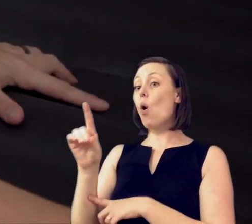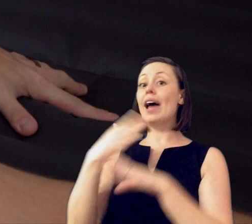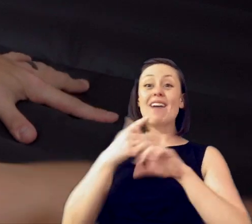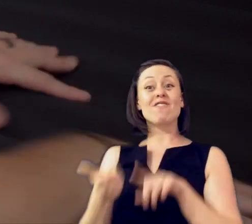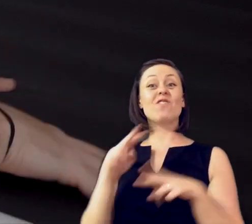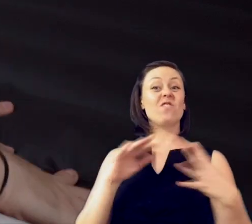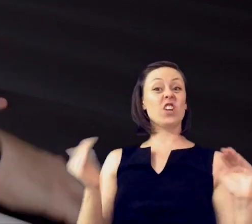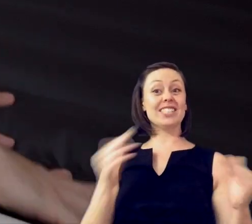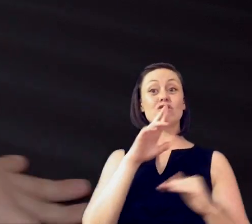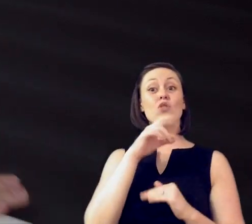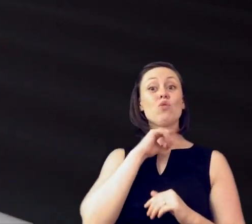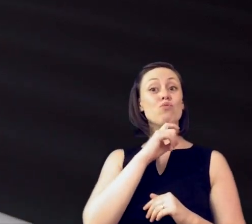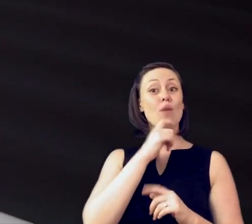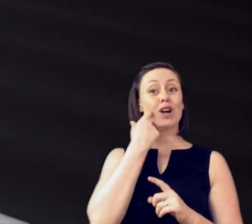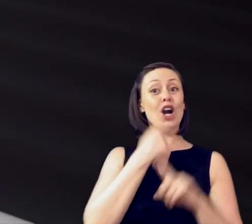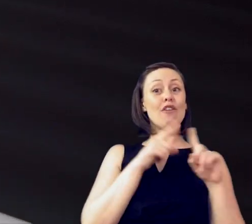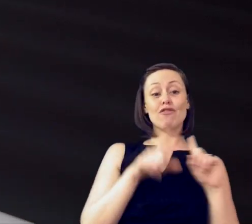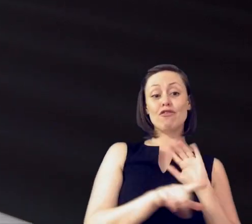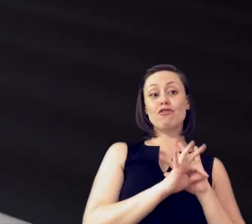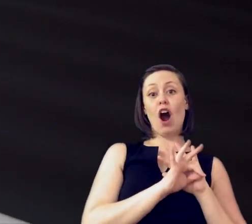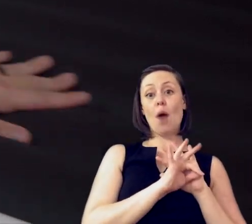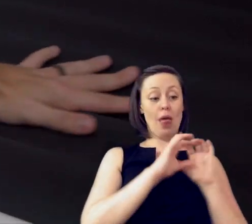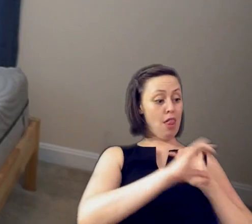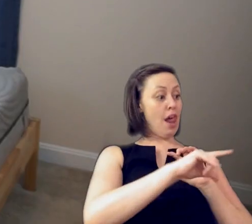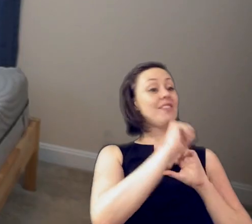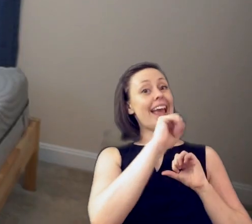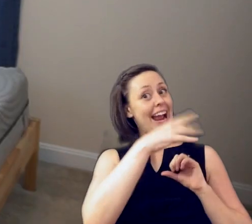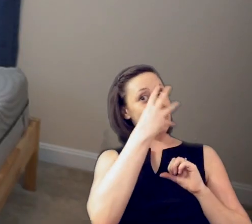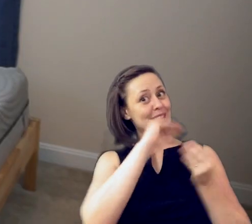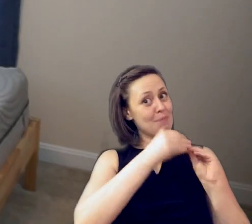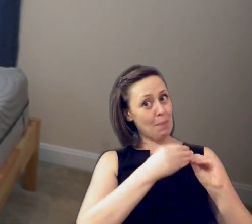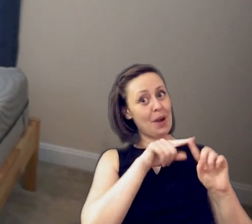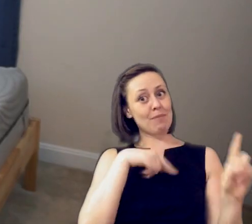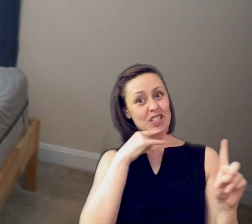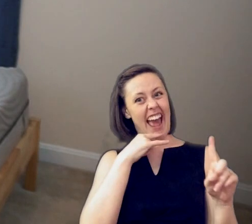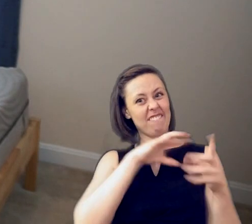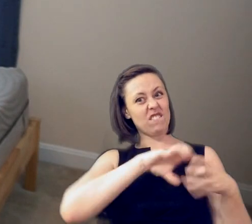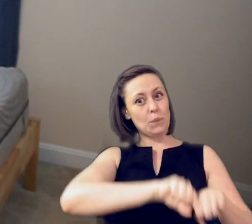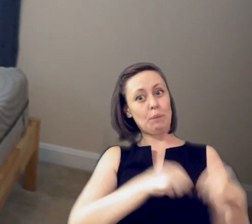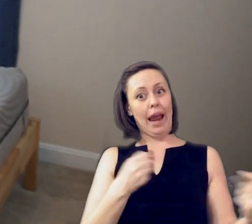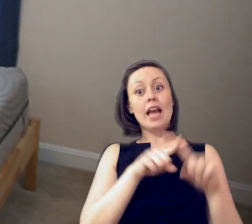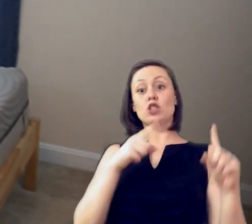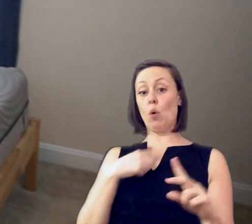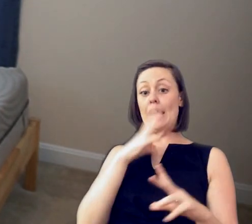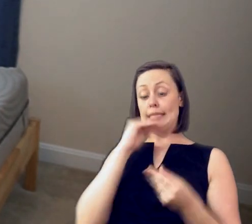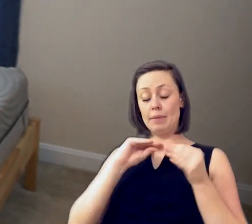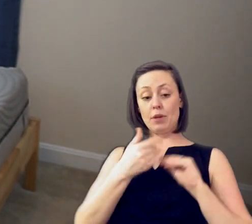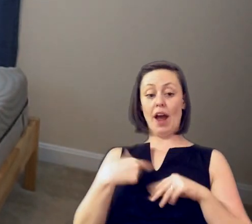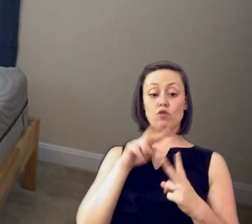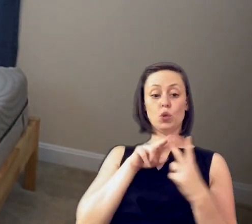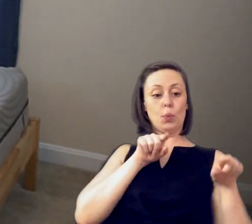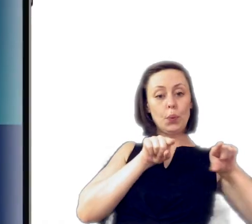of the Sleep Number that can fissure and crack. So with the Sleep Number beds, you have 2 air chambers, one on either side